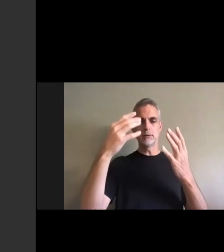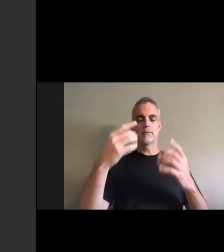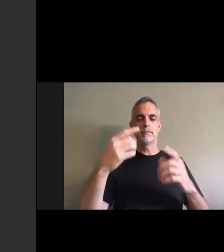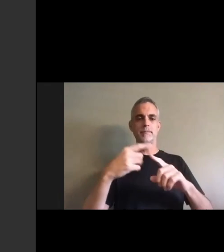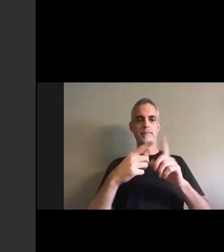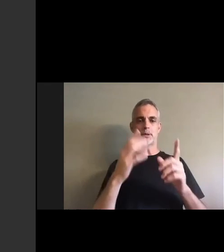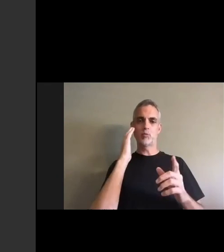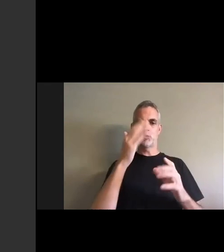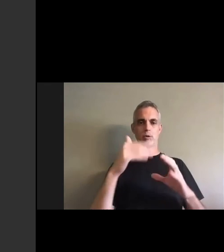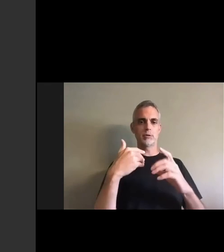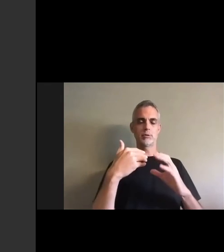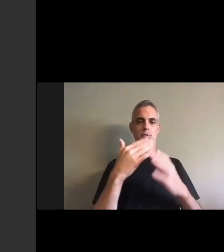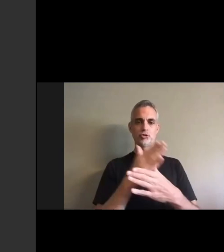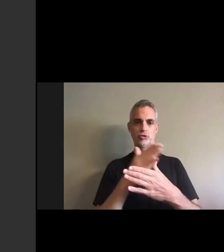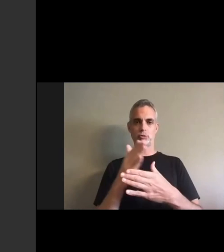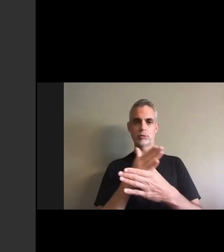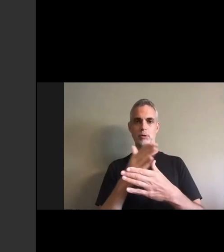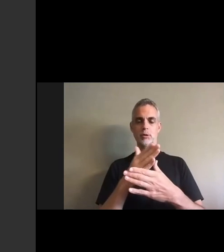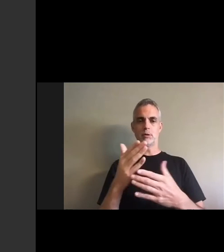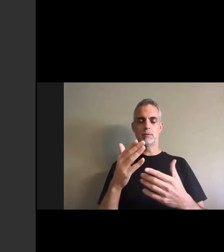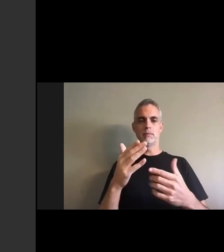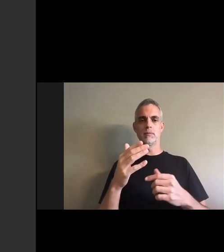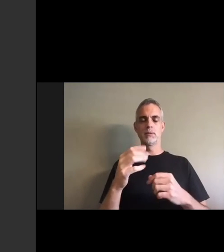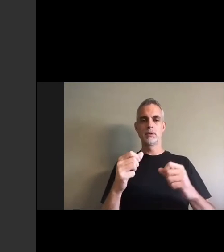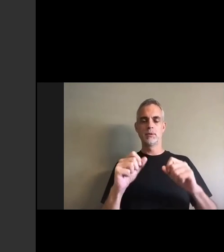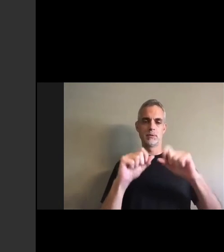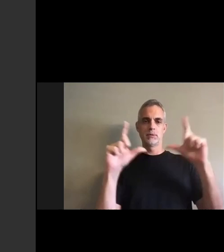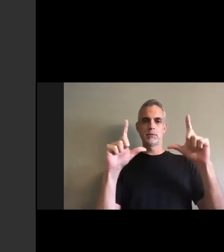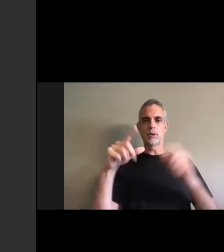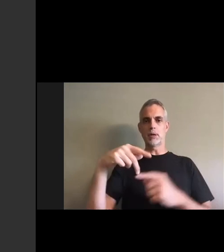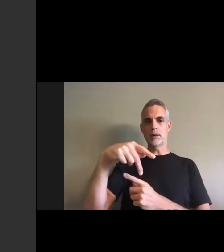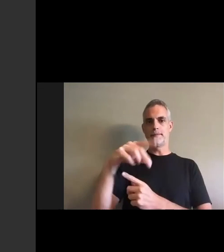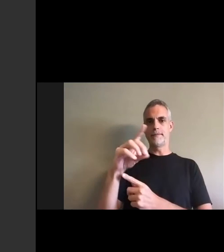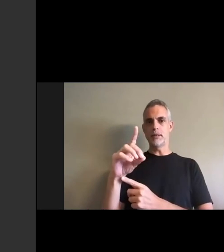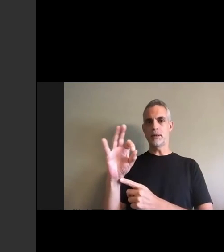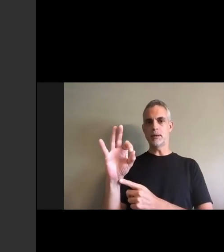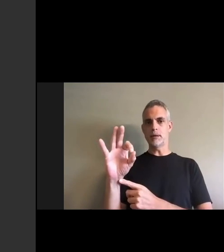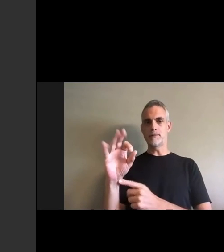this is, if you have needing any more information, happy to be able to share with you and work with you, and